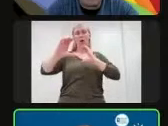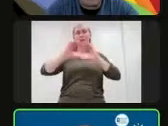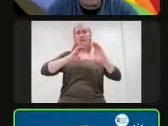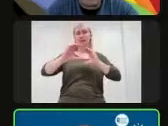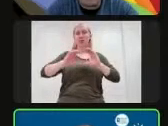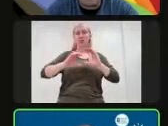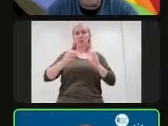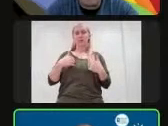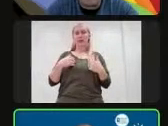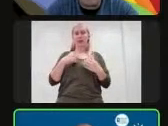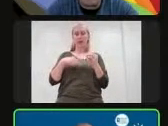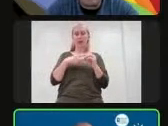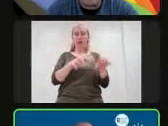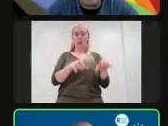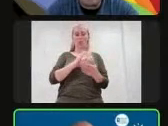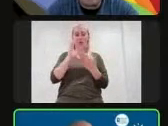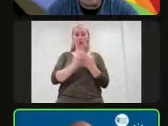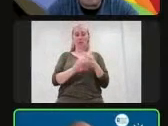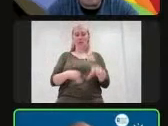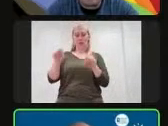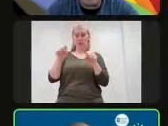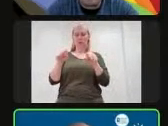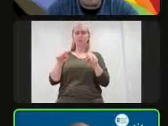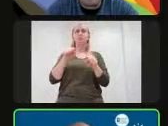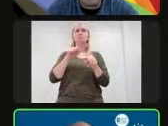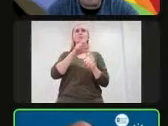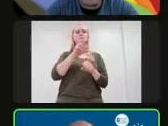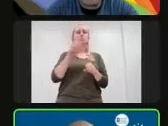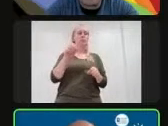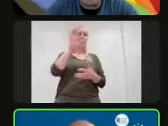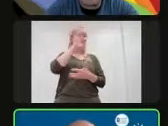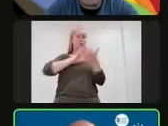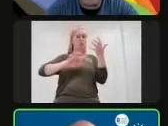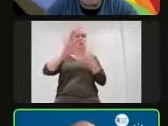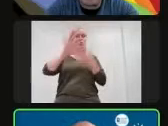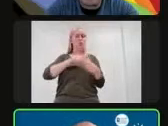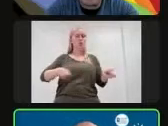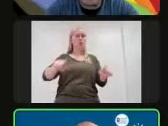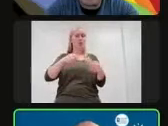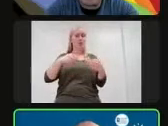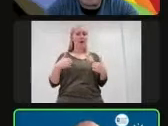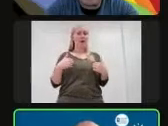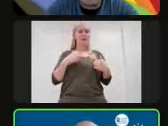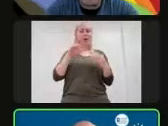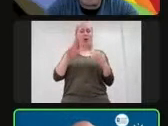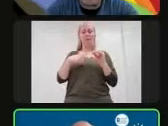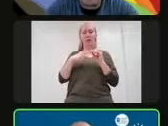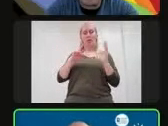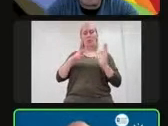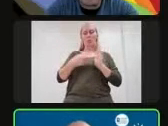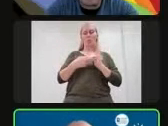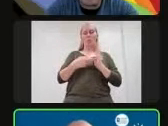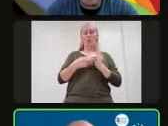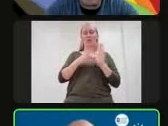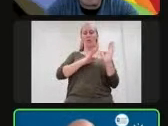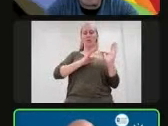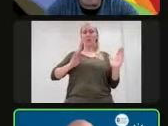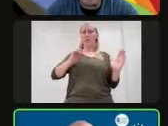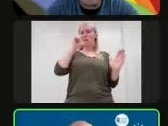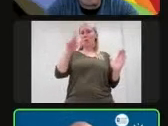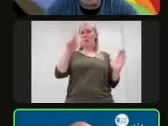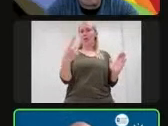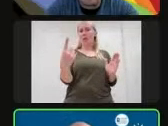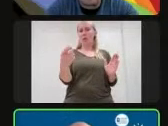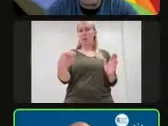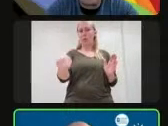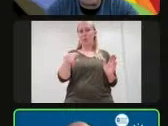we've had around curriculum adoption and the confusion that you're having around the role of the board. It's not just you.